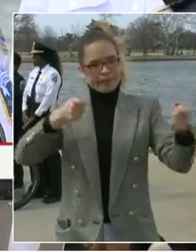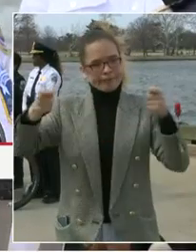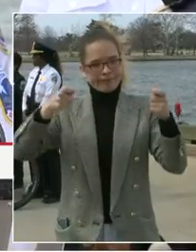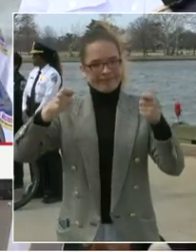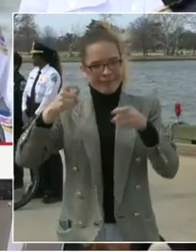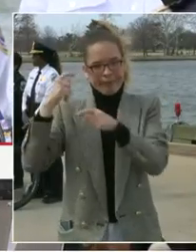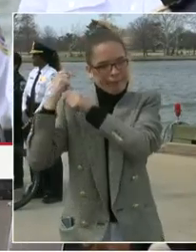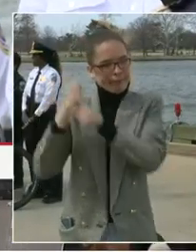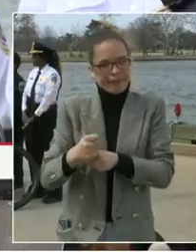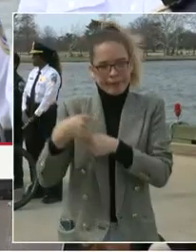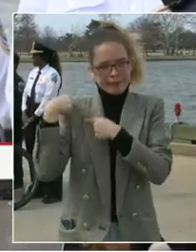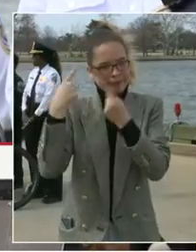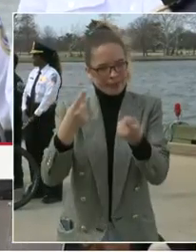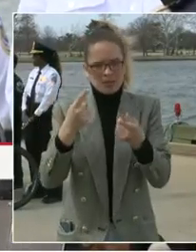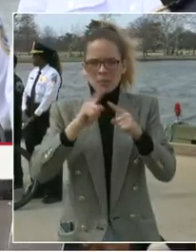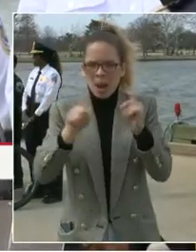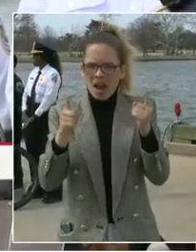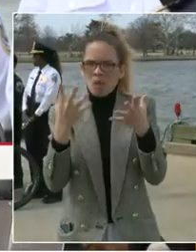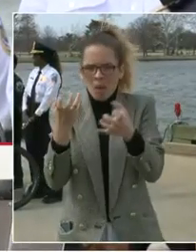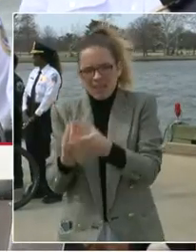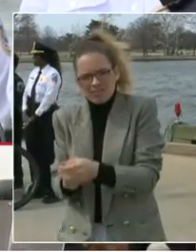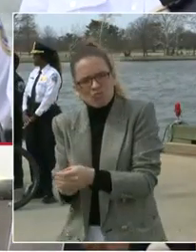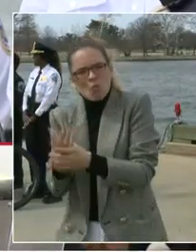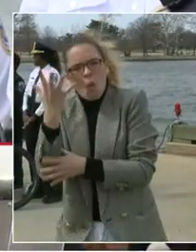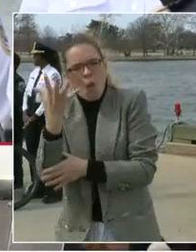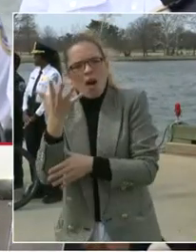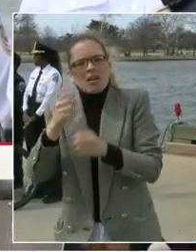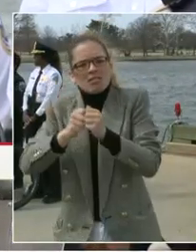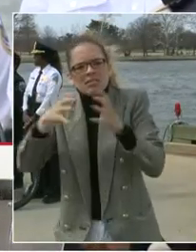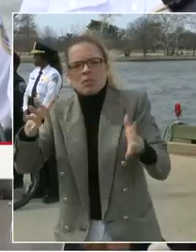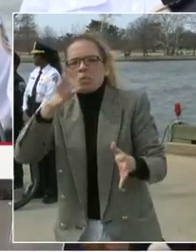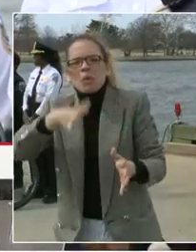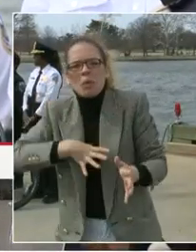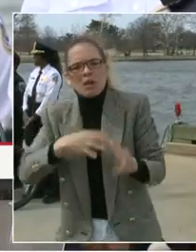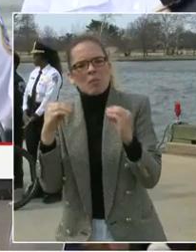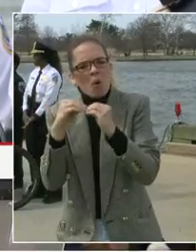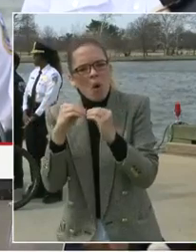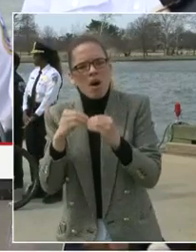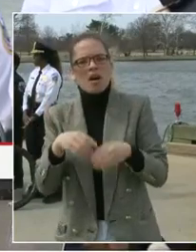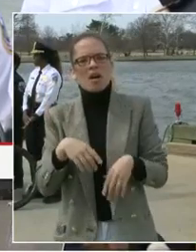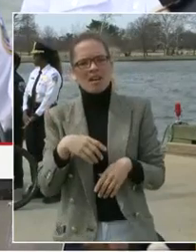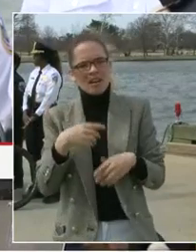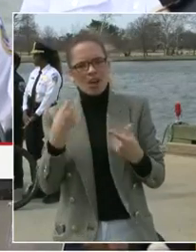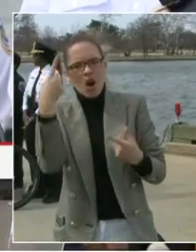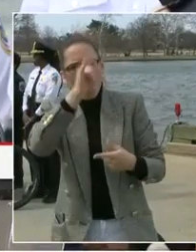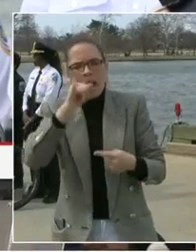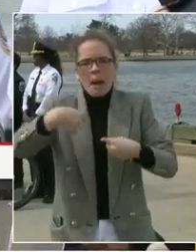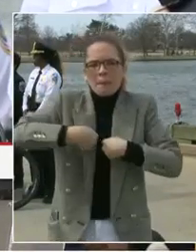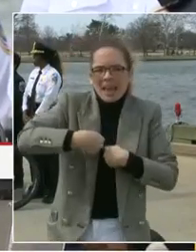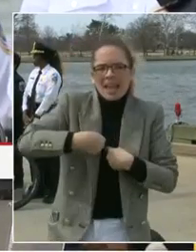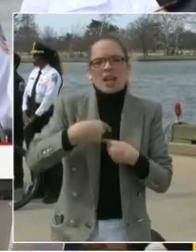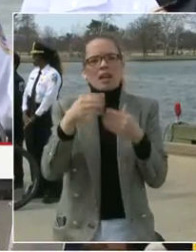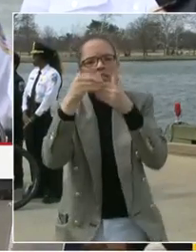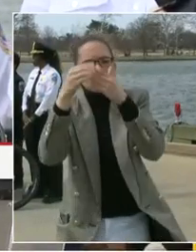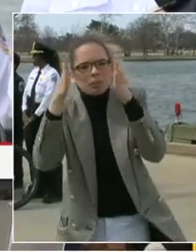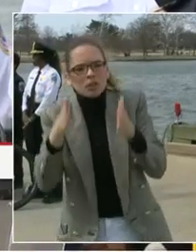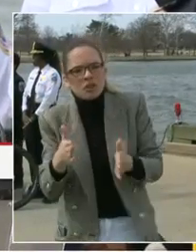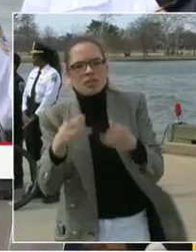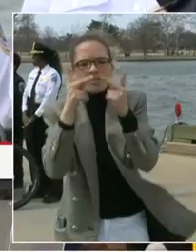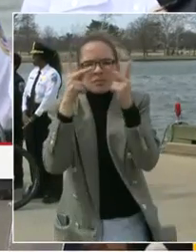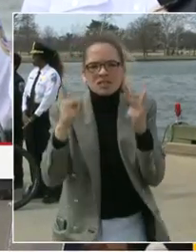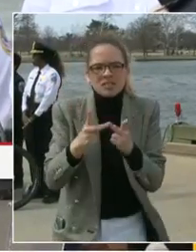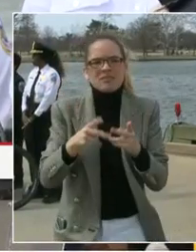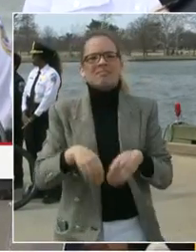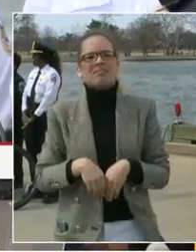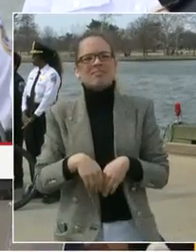to join an organization where I saw people that looked like me in patrol cars and in leadership positions. I wanted to come to a place that welcomed